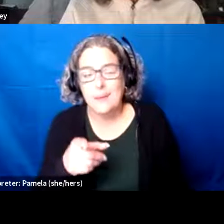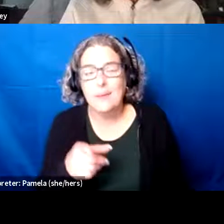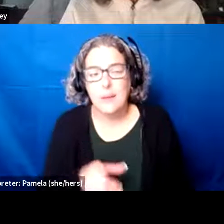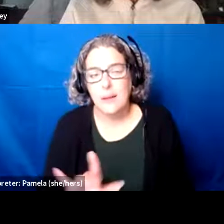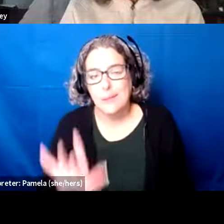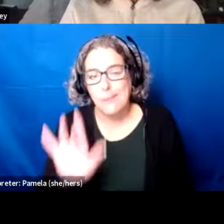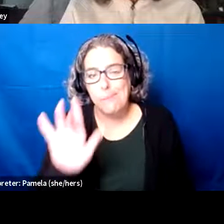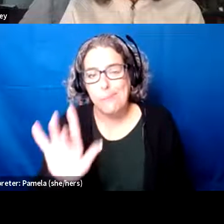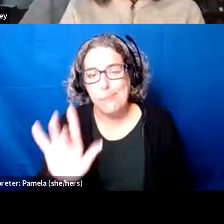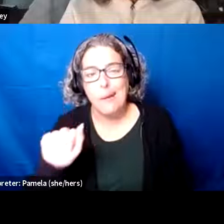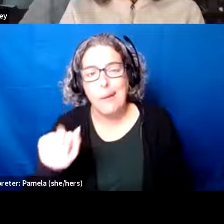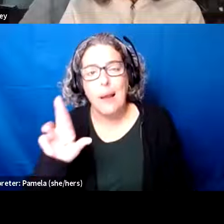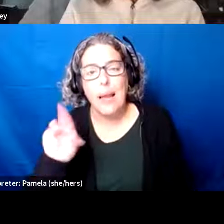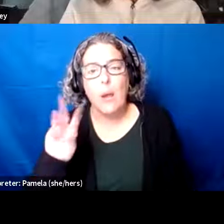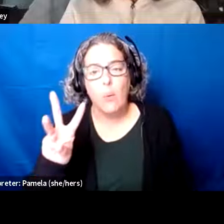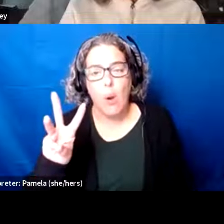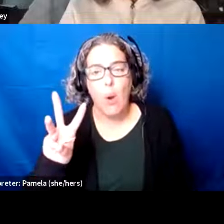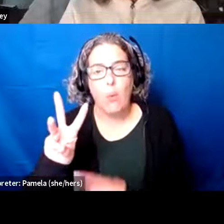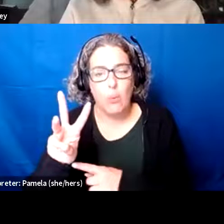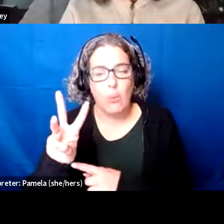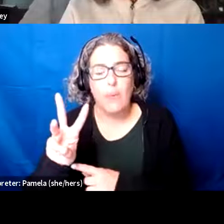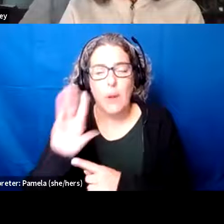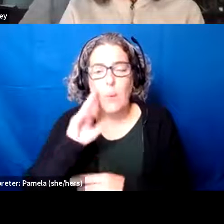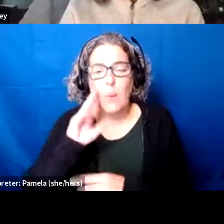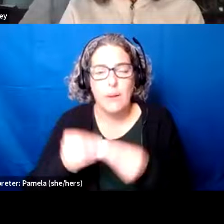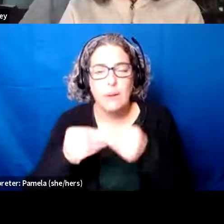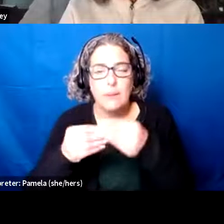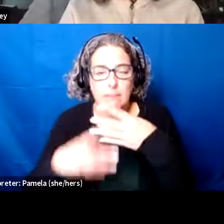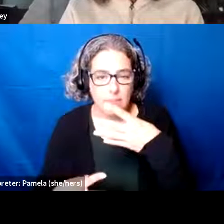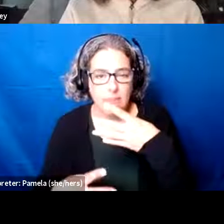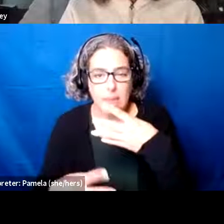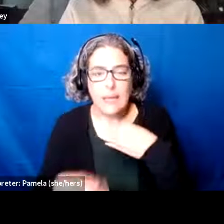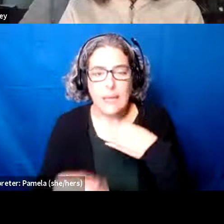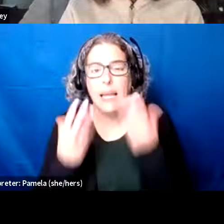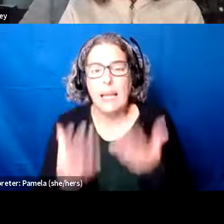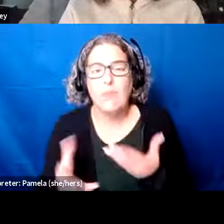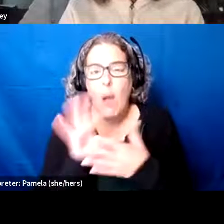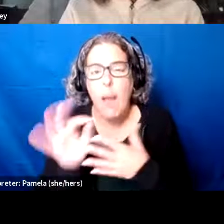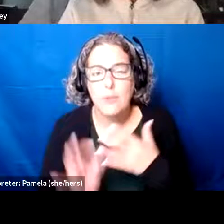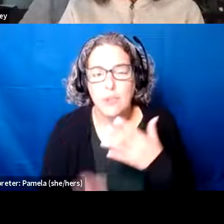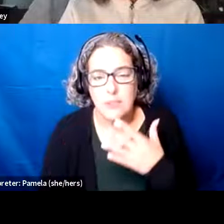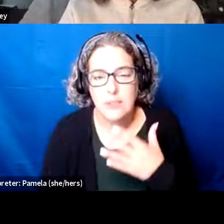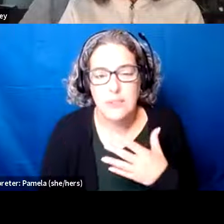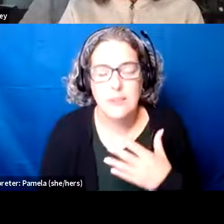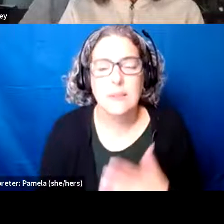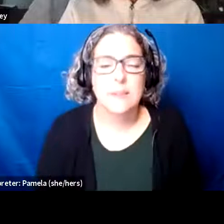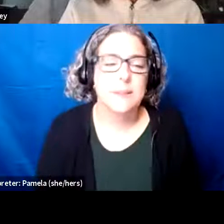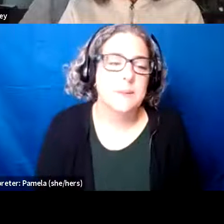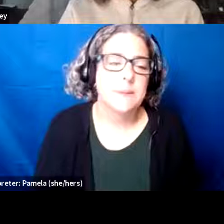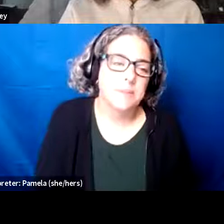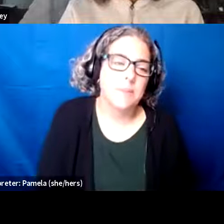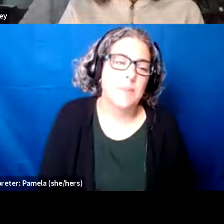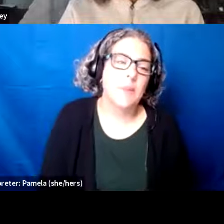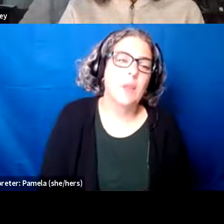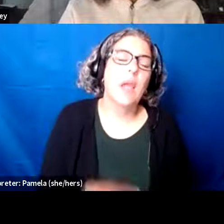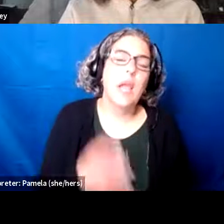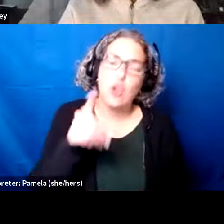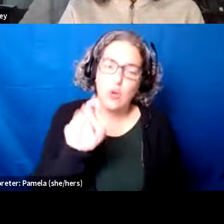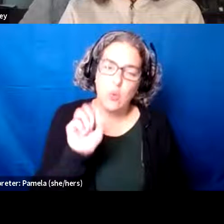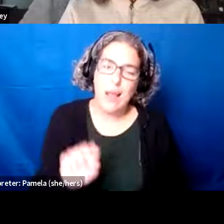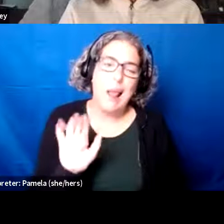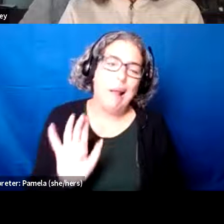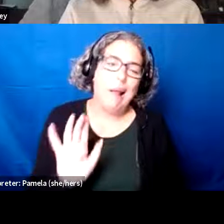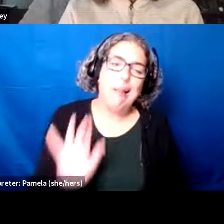push on the arrow, and it will give you like a drop-down menu, and you click